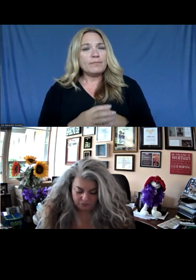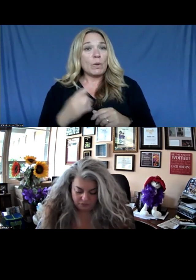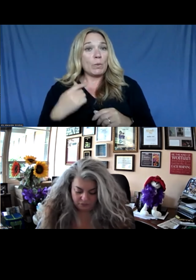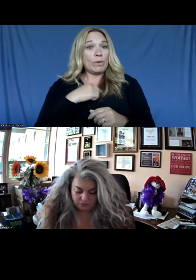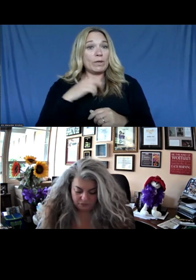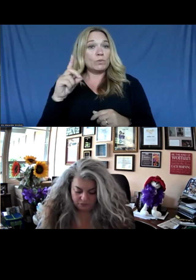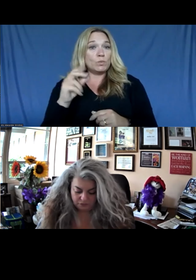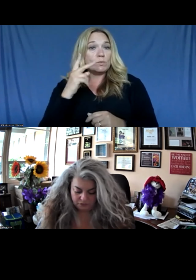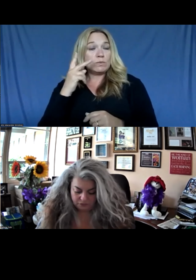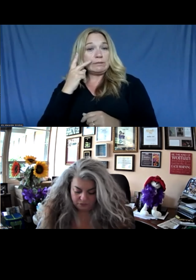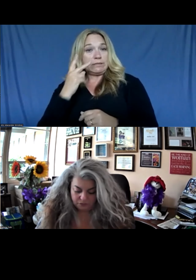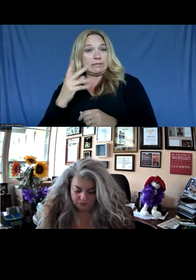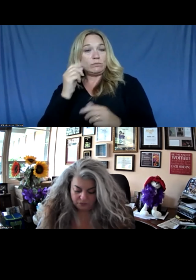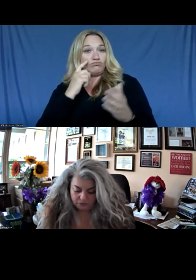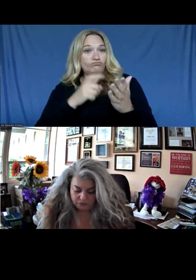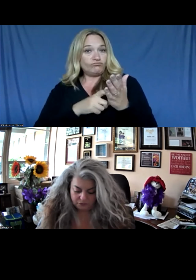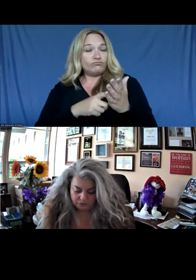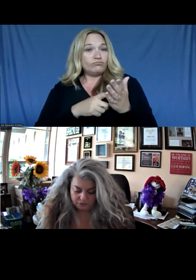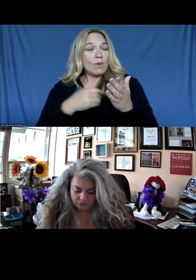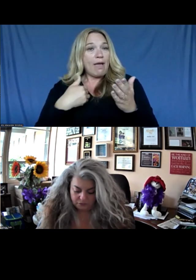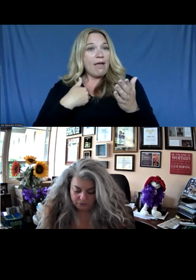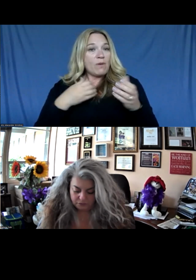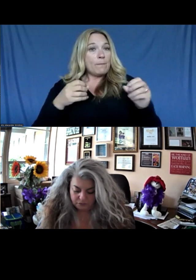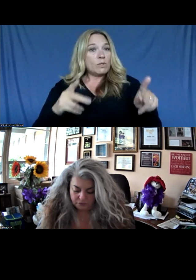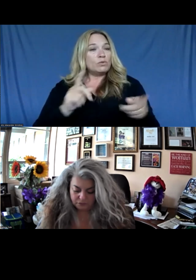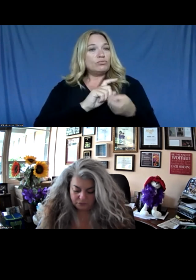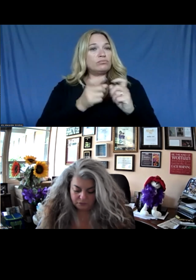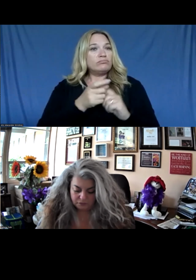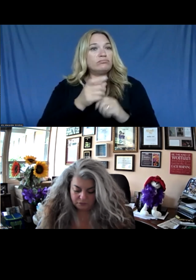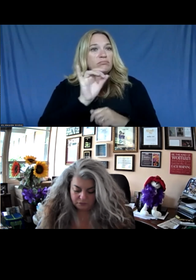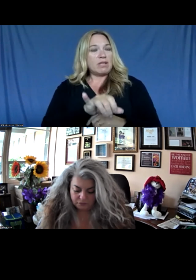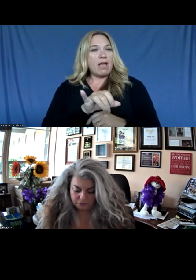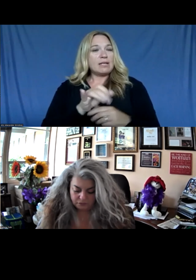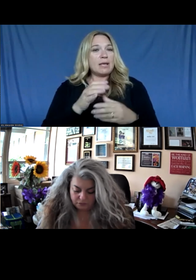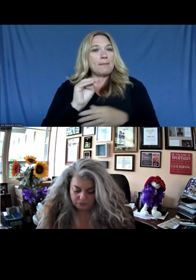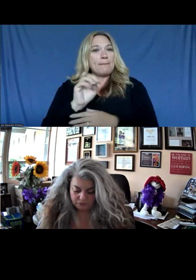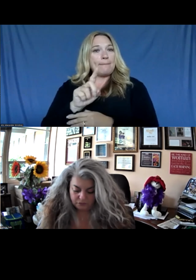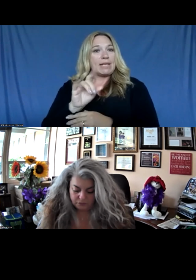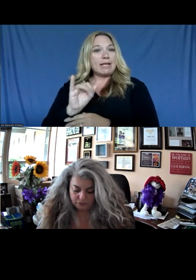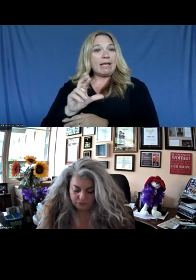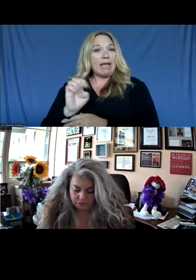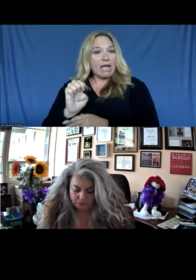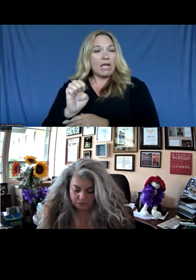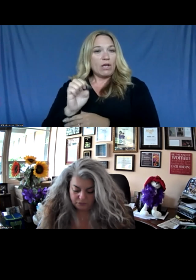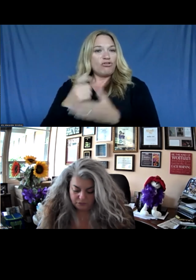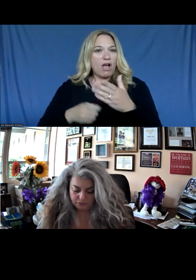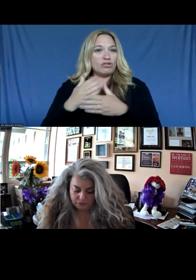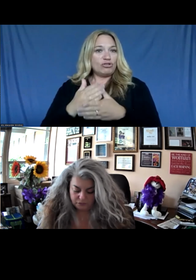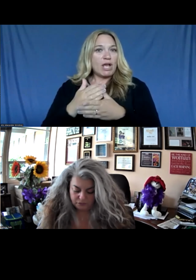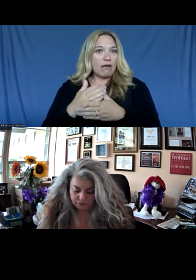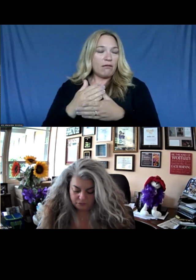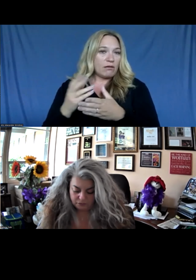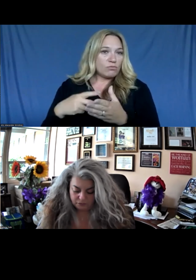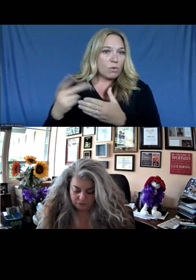there's an opportunity to make reforms of the Medi-Cal Share of Costs program. There are efforts underway